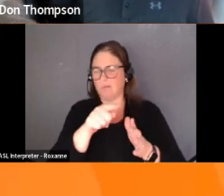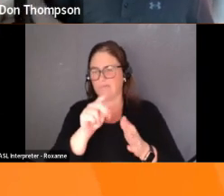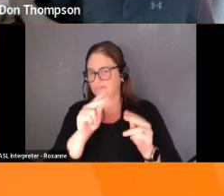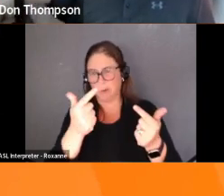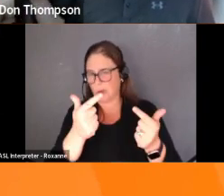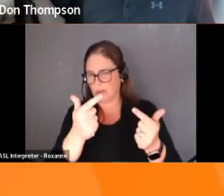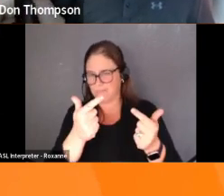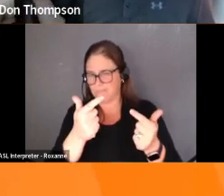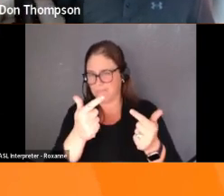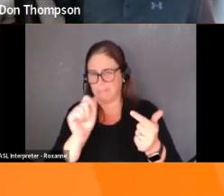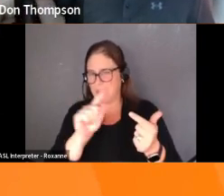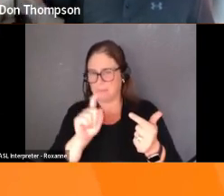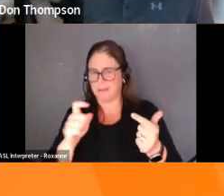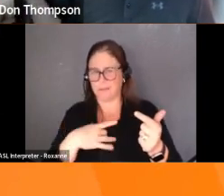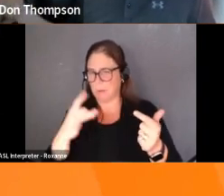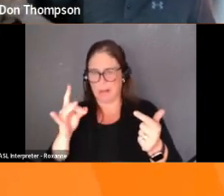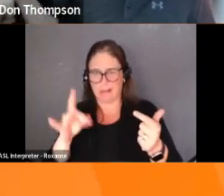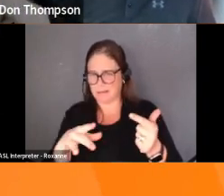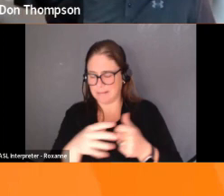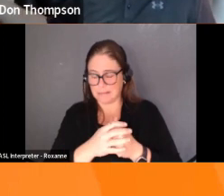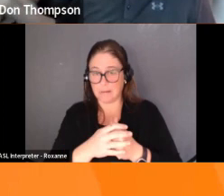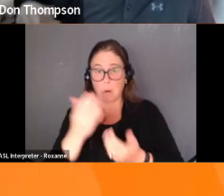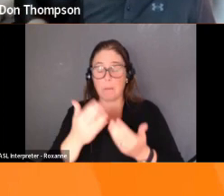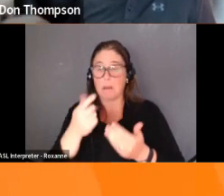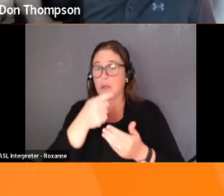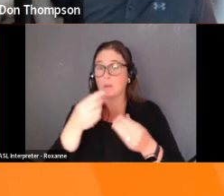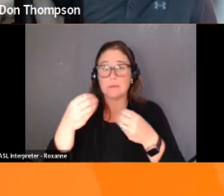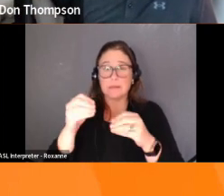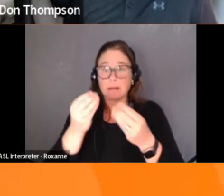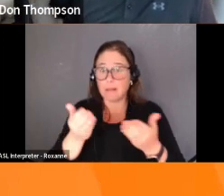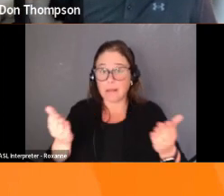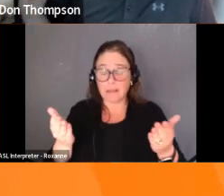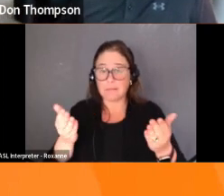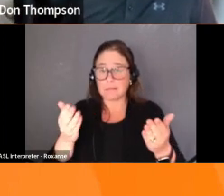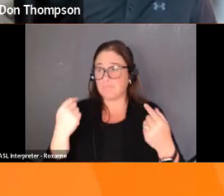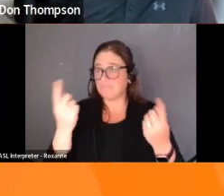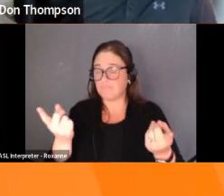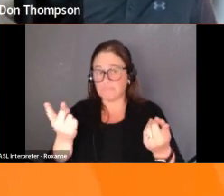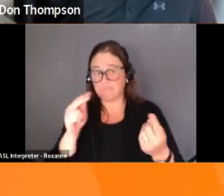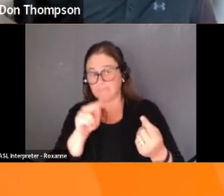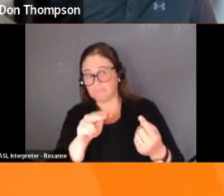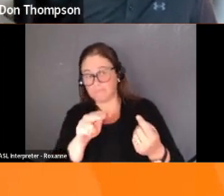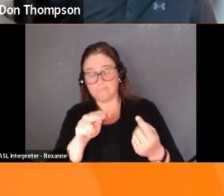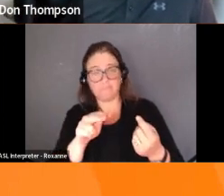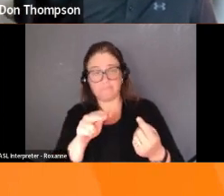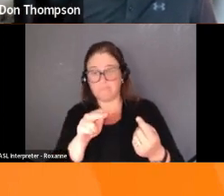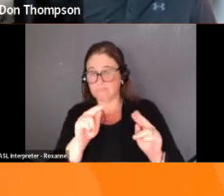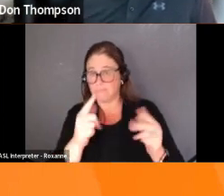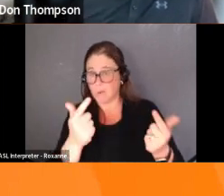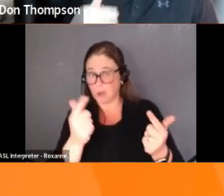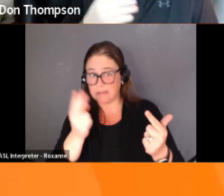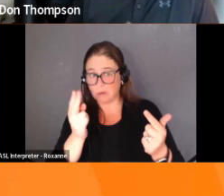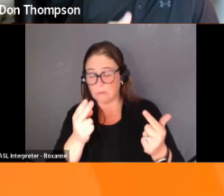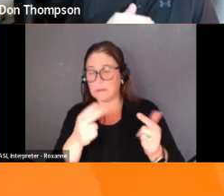come in that you haven't been good as a seller of the products, they're going to blacklist you on the platform.